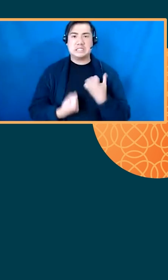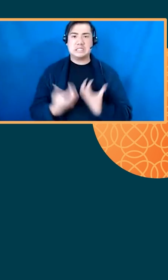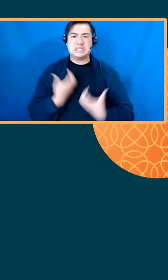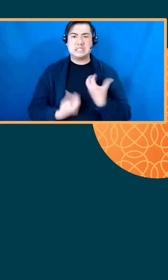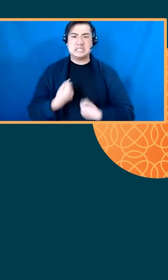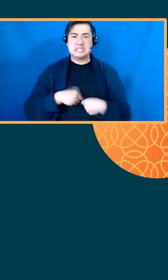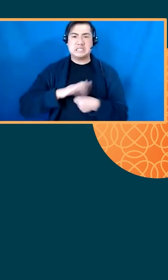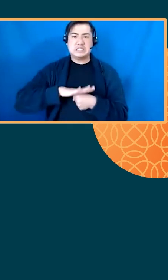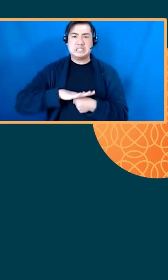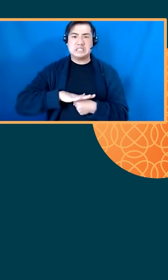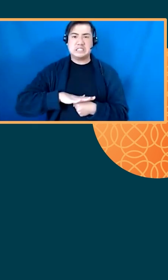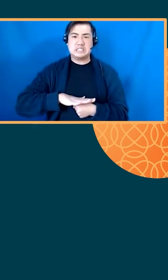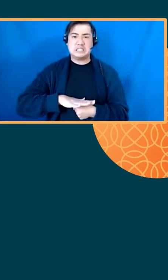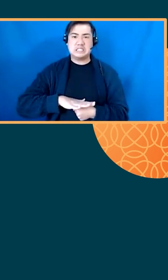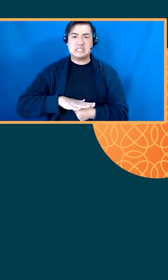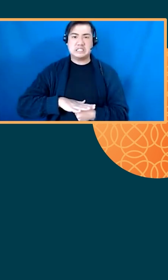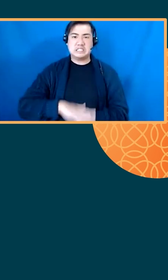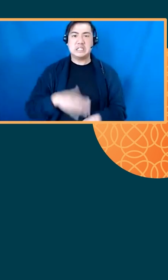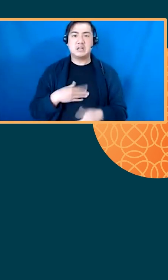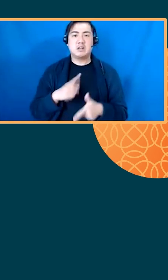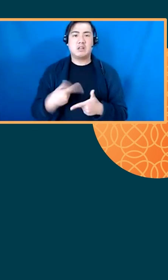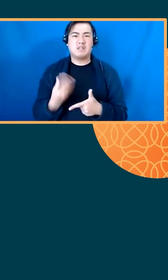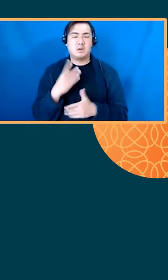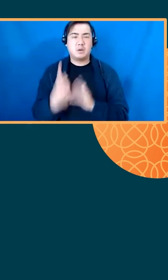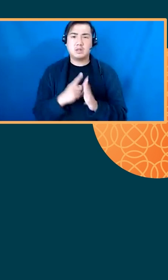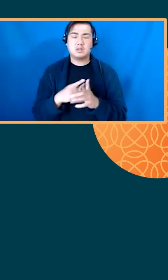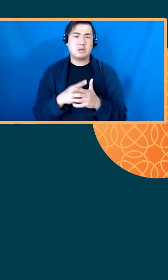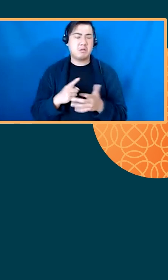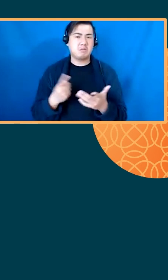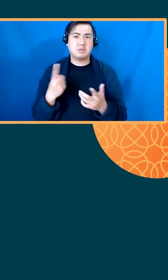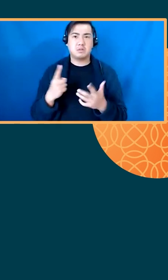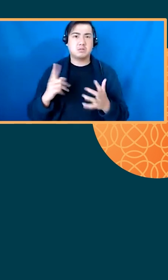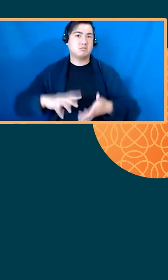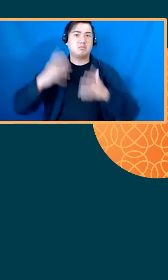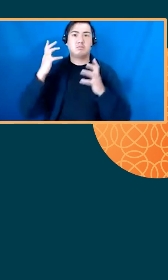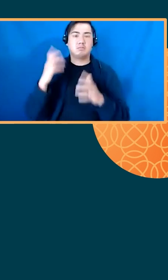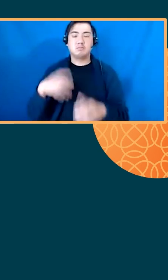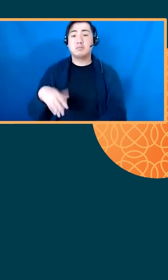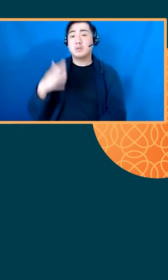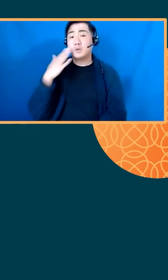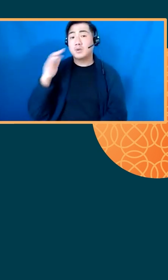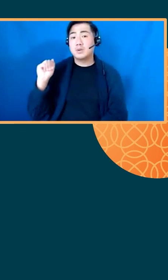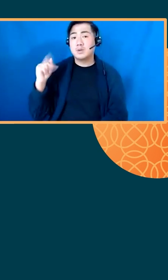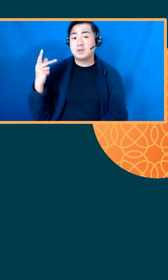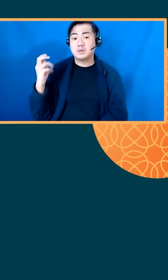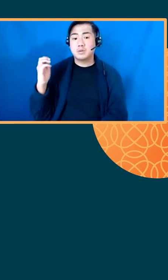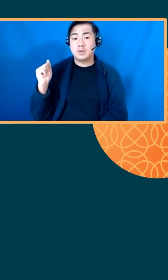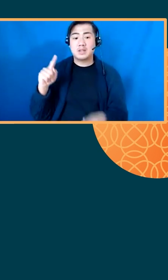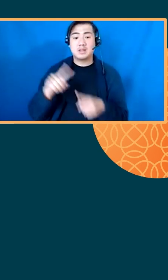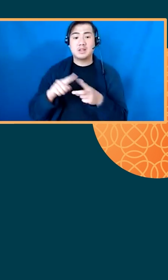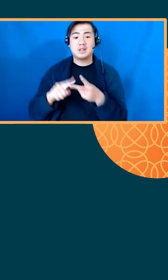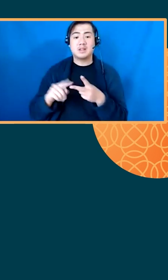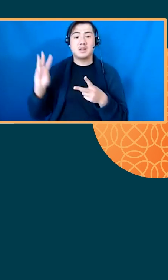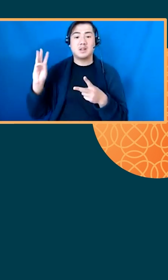way for that next few hours. You know, unlike Aperna, and Wunjun,